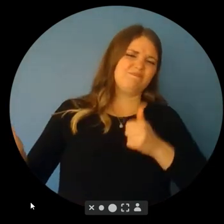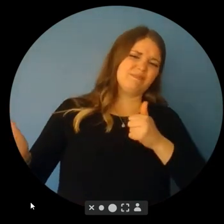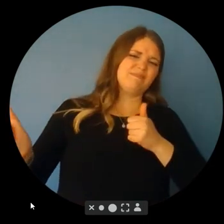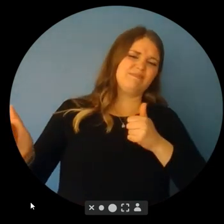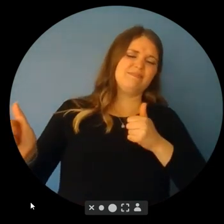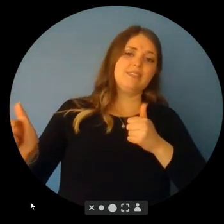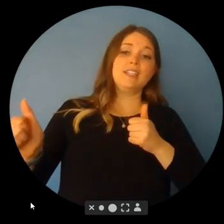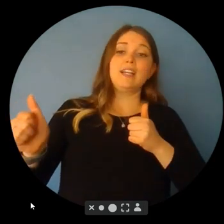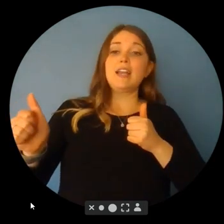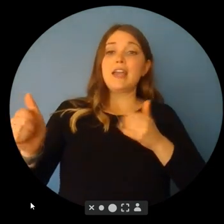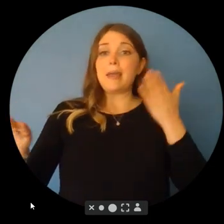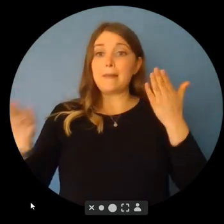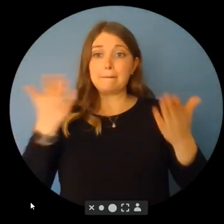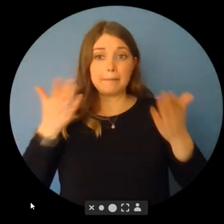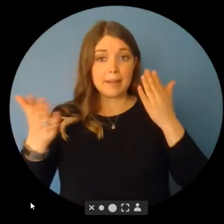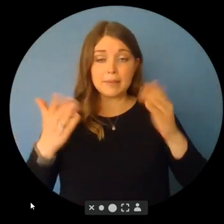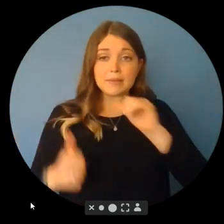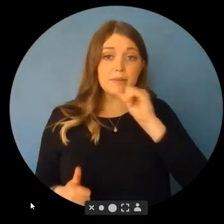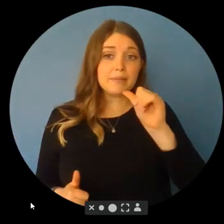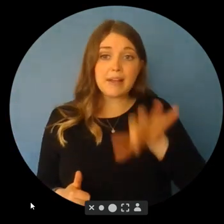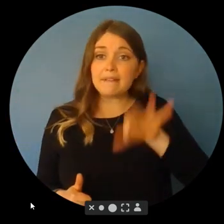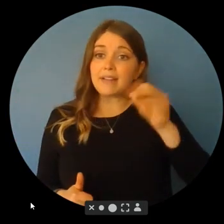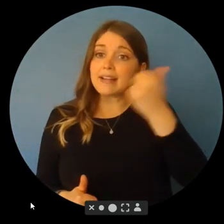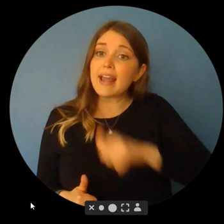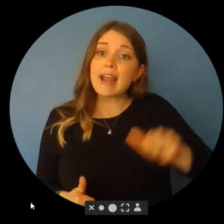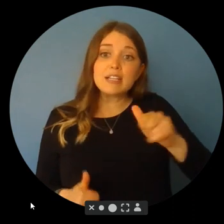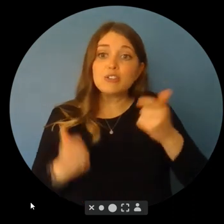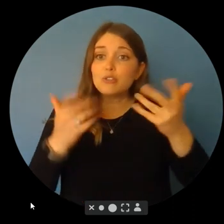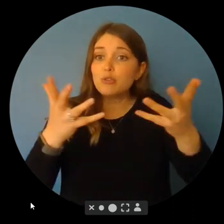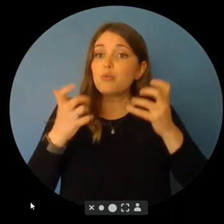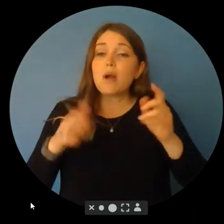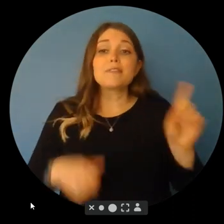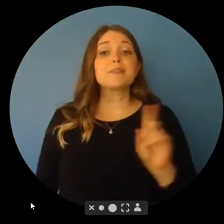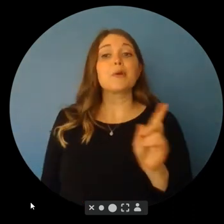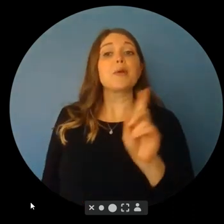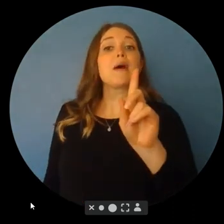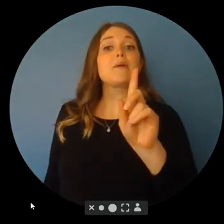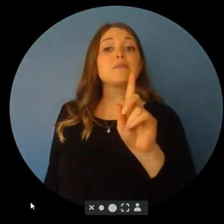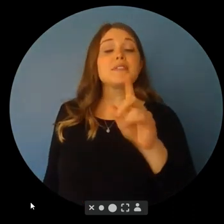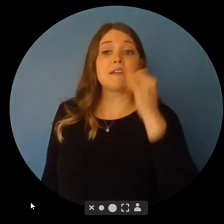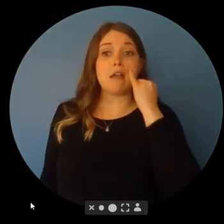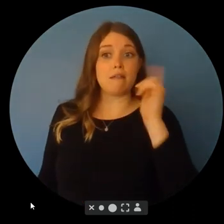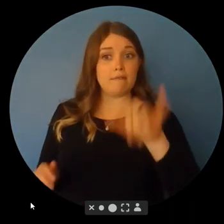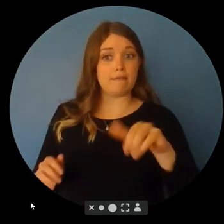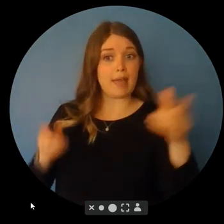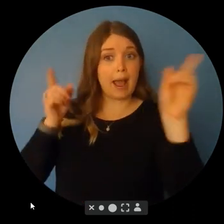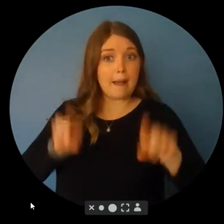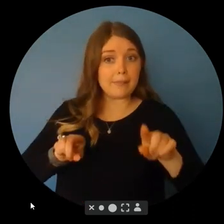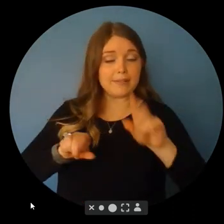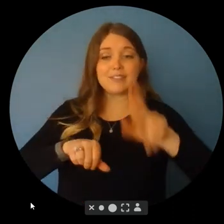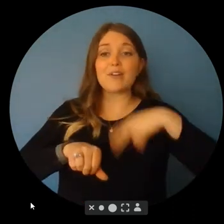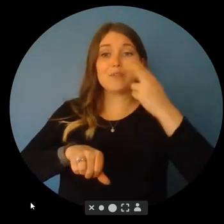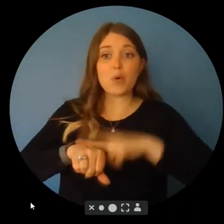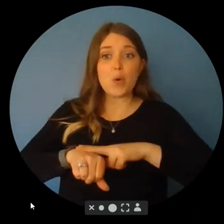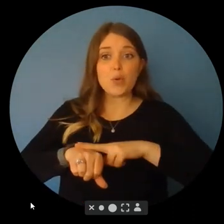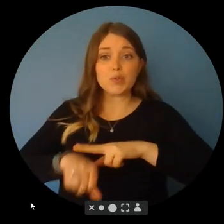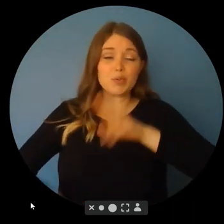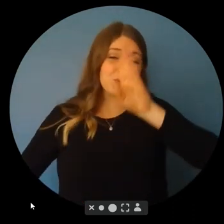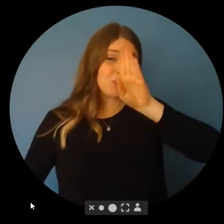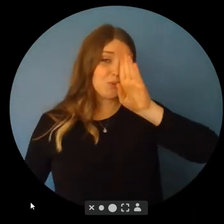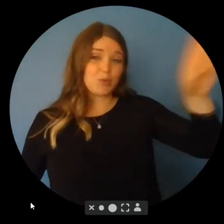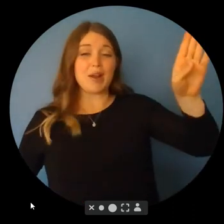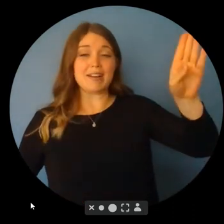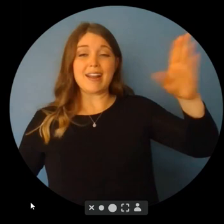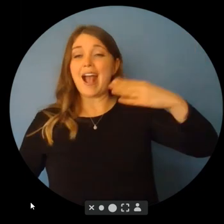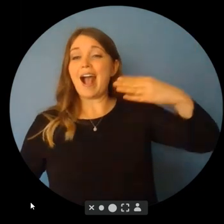And you may not find any you'll want to go down. In that case, of course, you'll head straight out